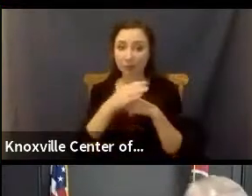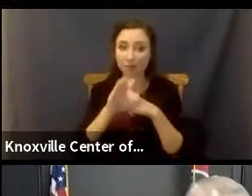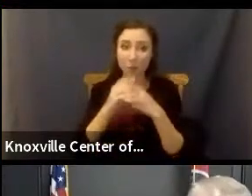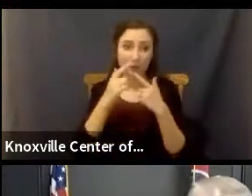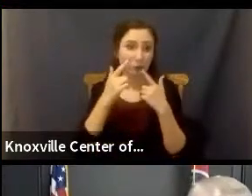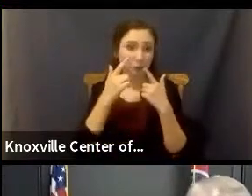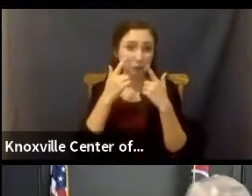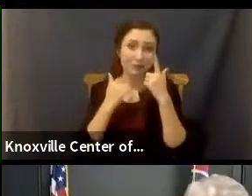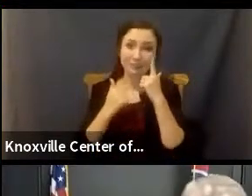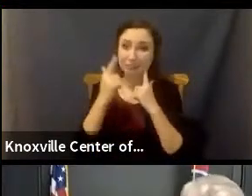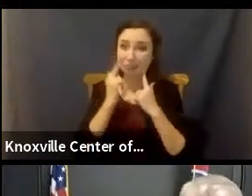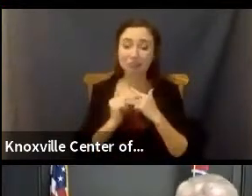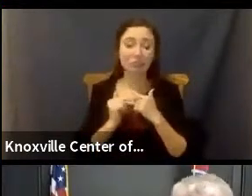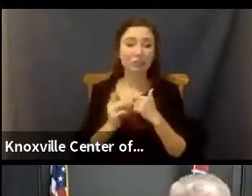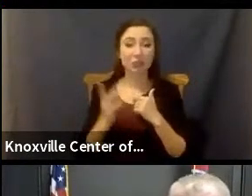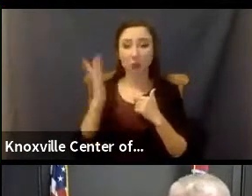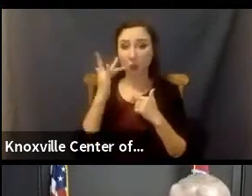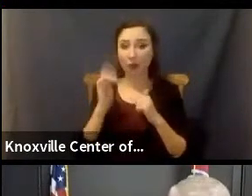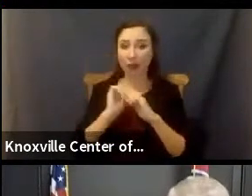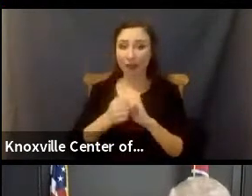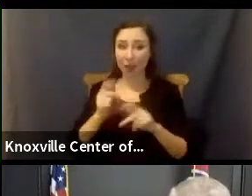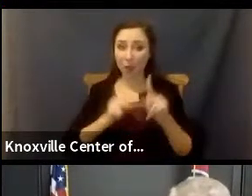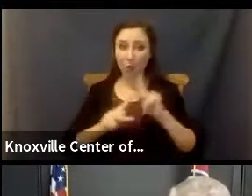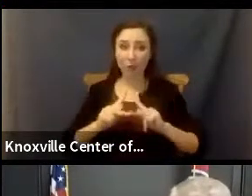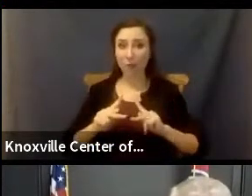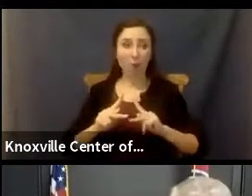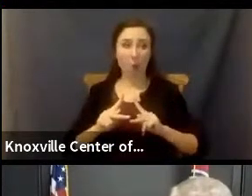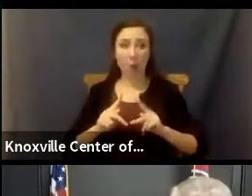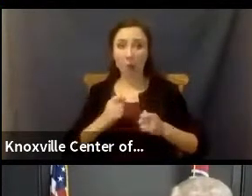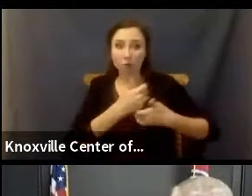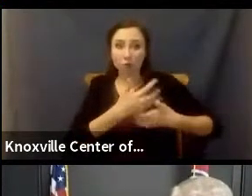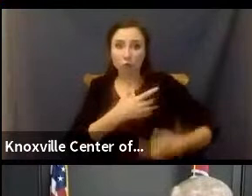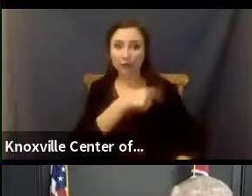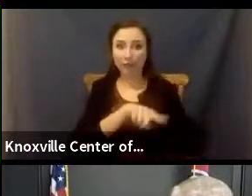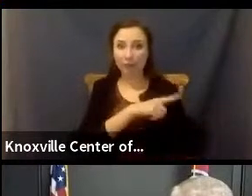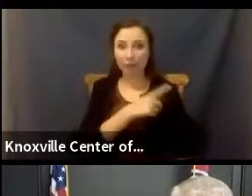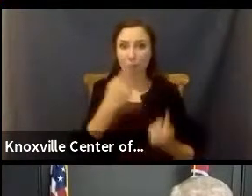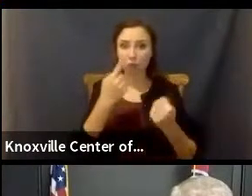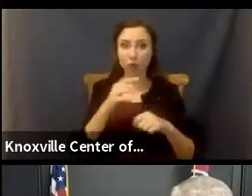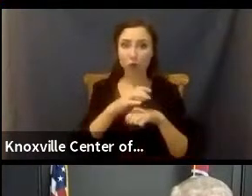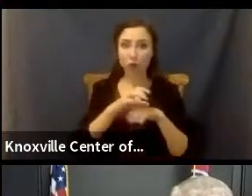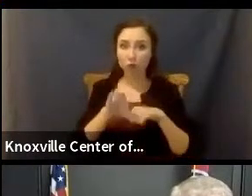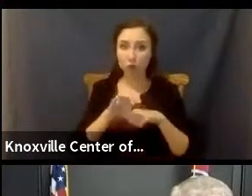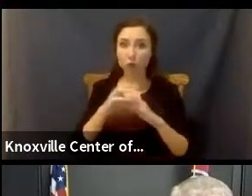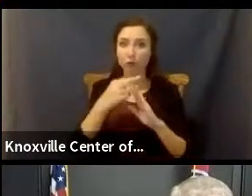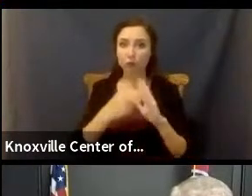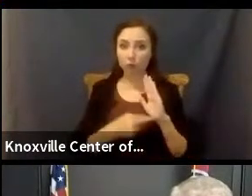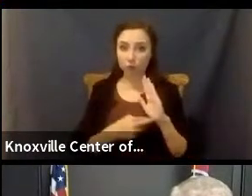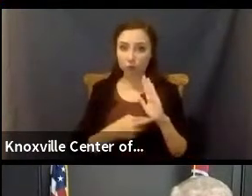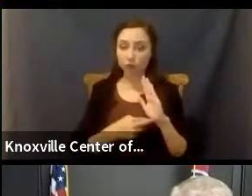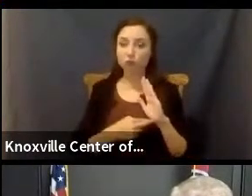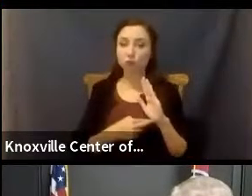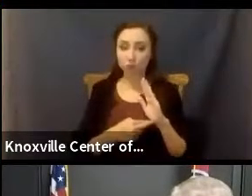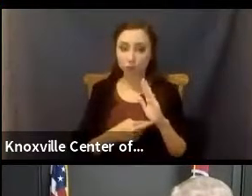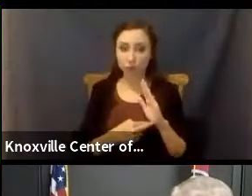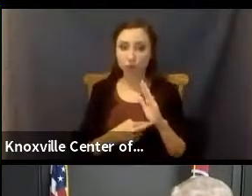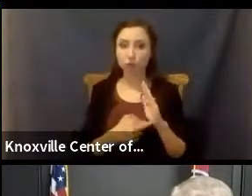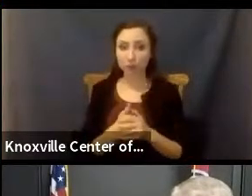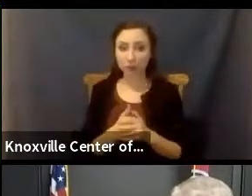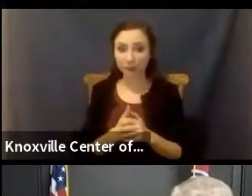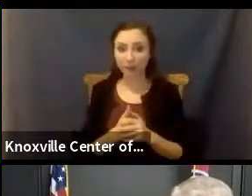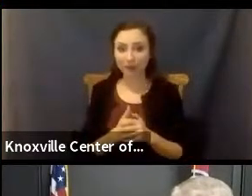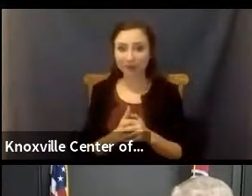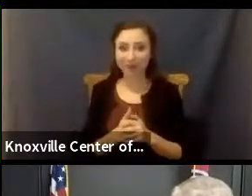tears because of how they've been treated in trying to enforce this. And so it's just one of those things